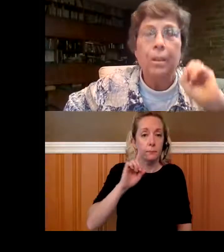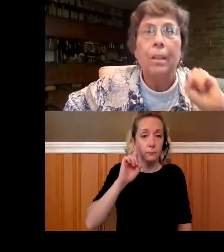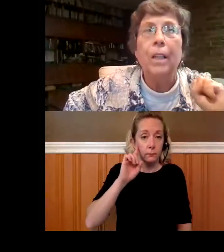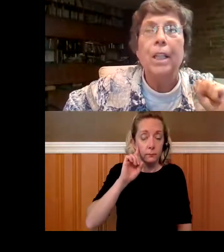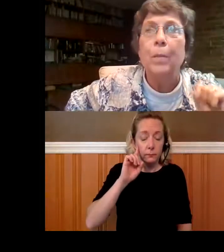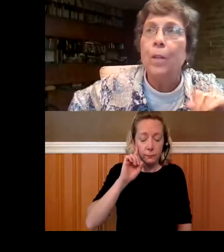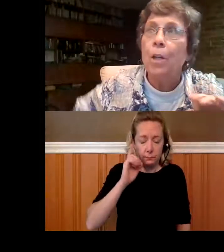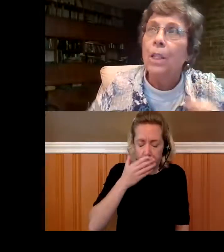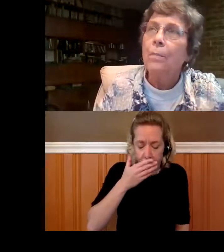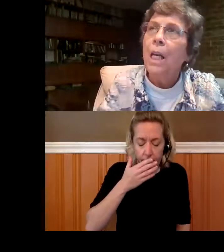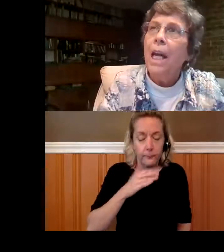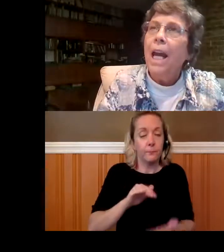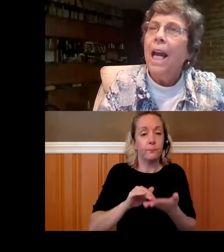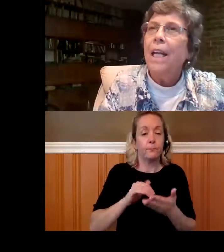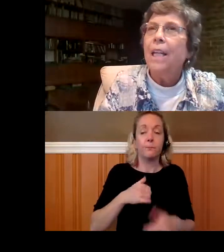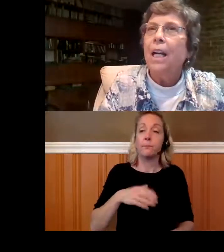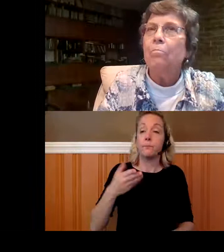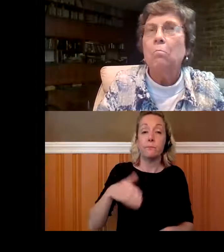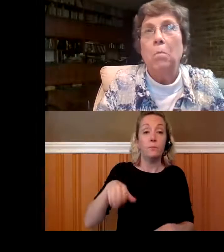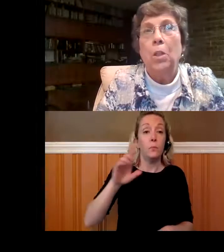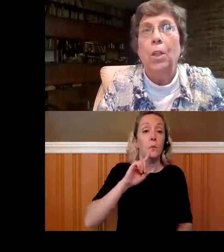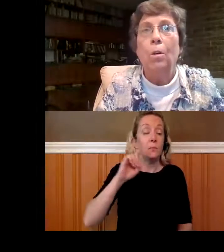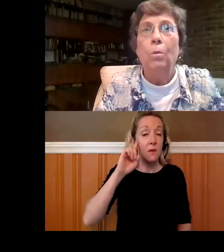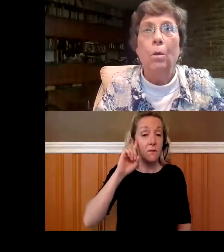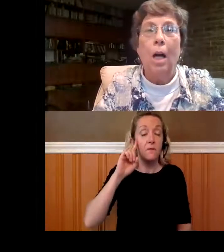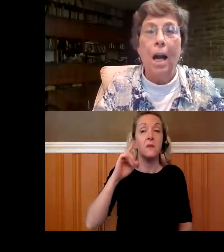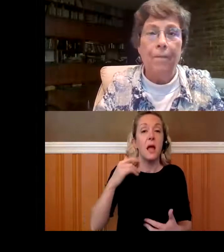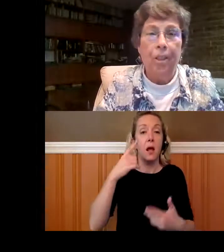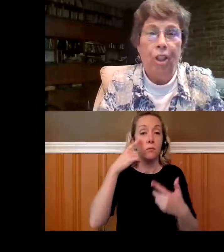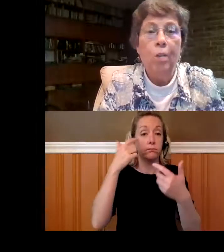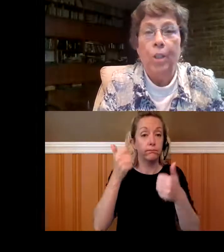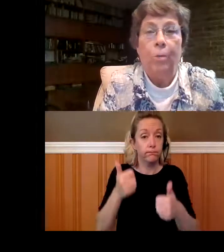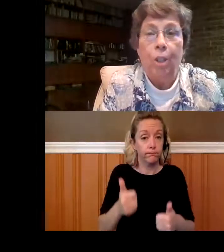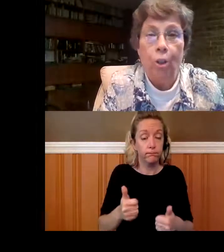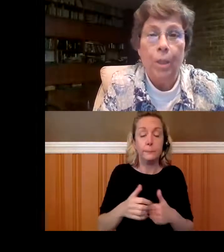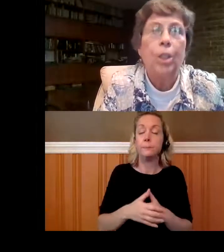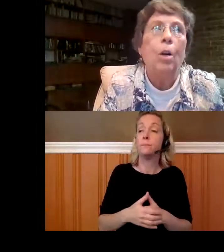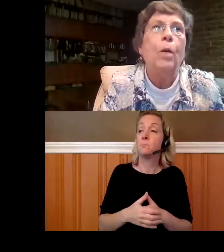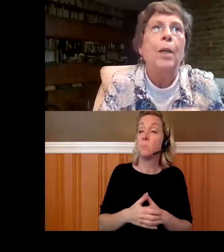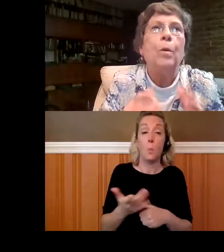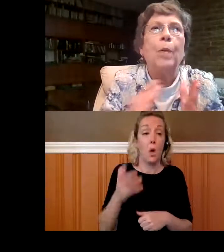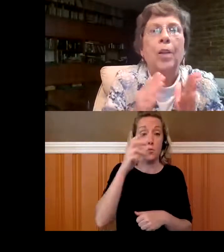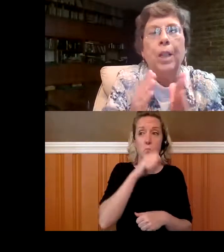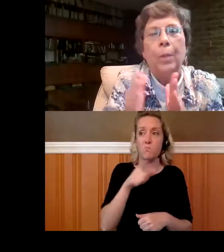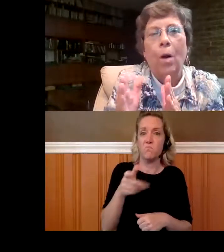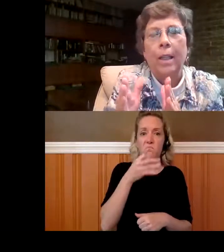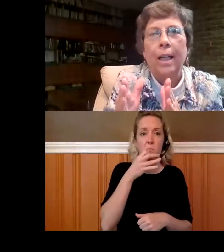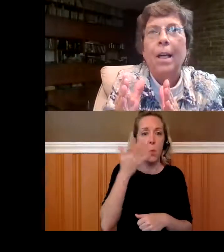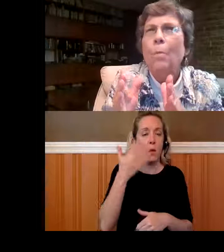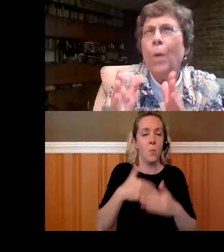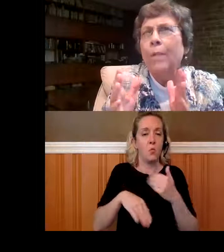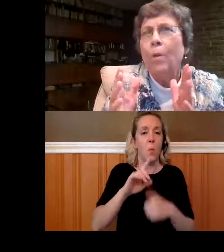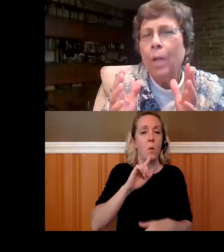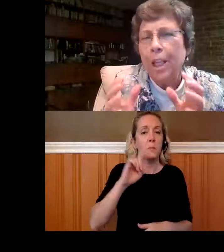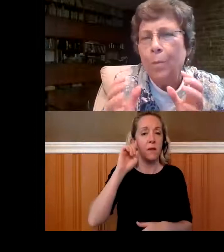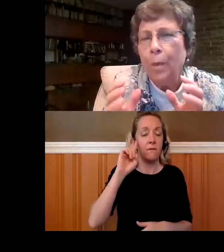And so I figured she knew what she was doing. So, and when we got to this part of orientation mobility training